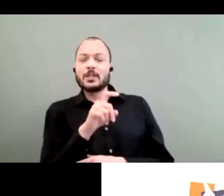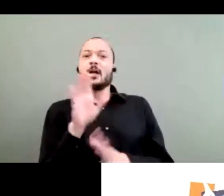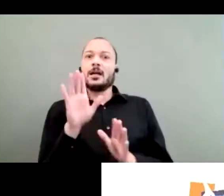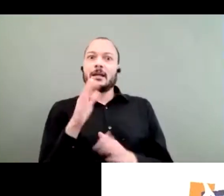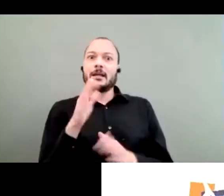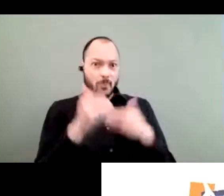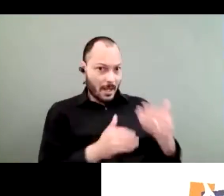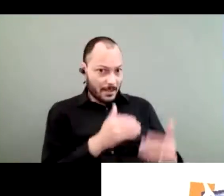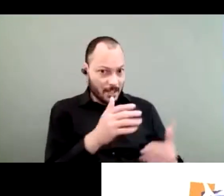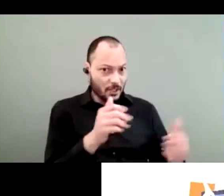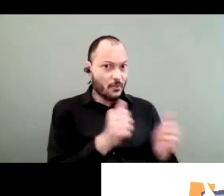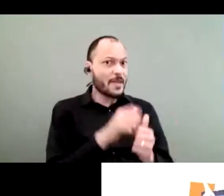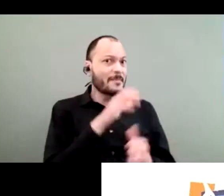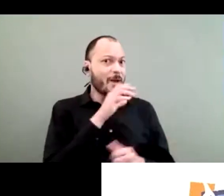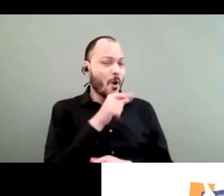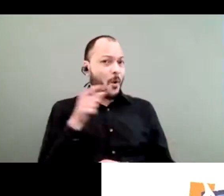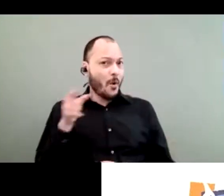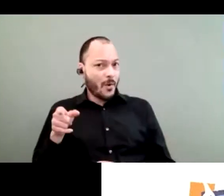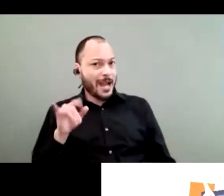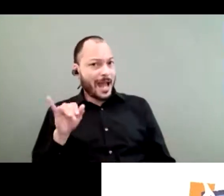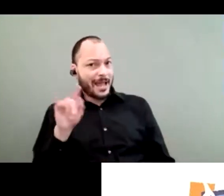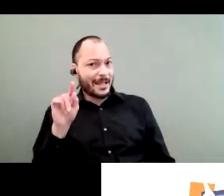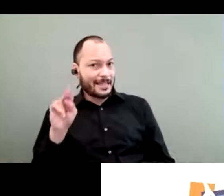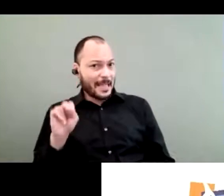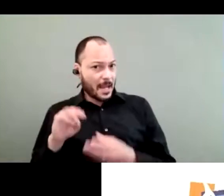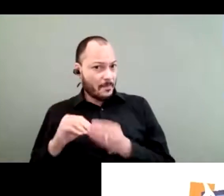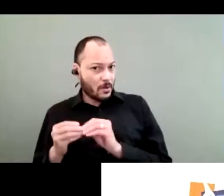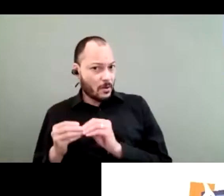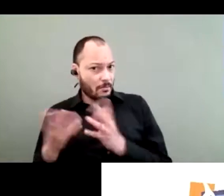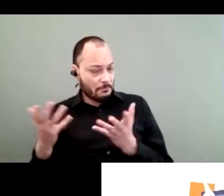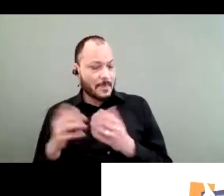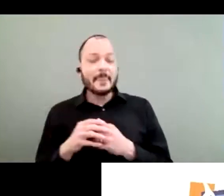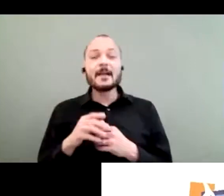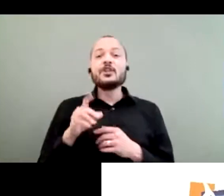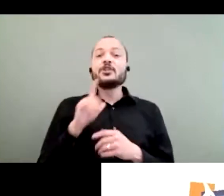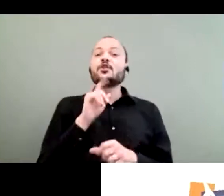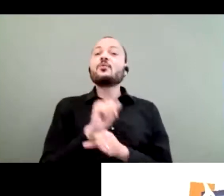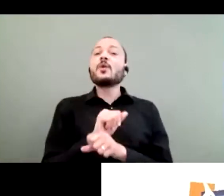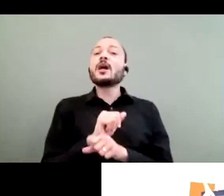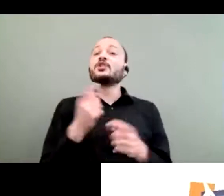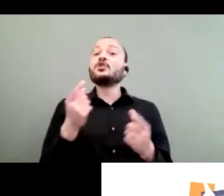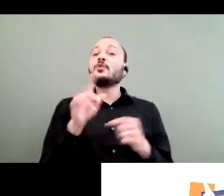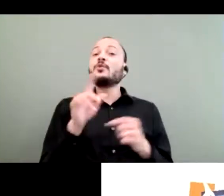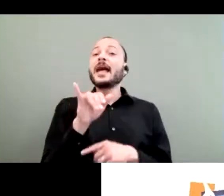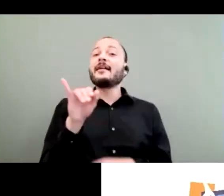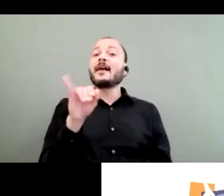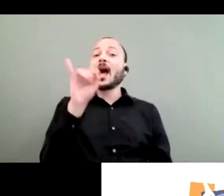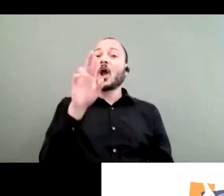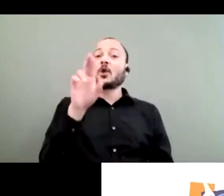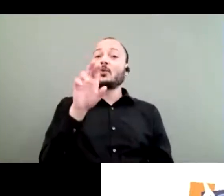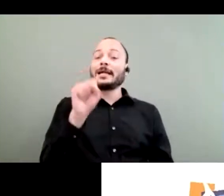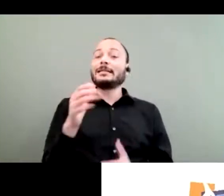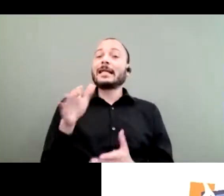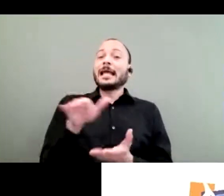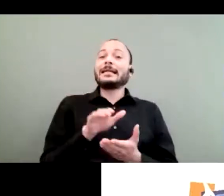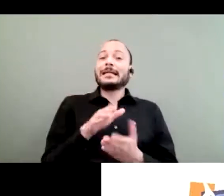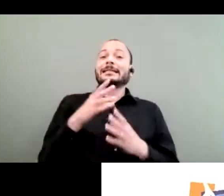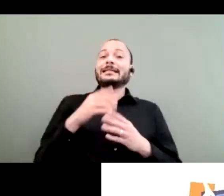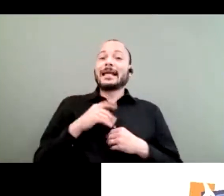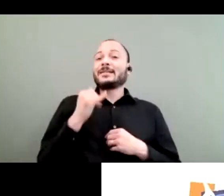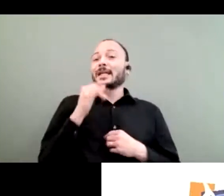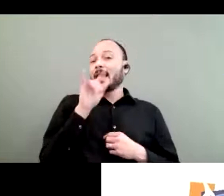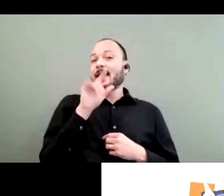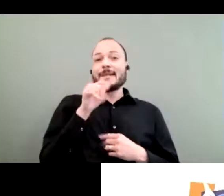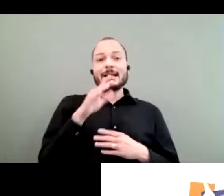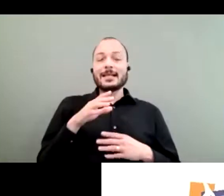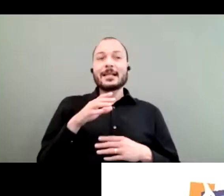with my old ITIN number? So when you actually do that, the IRS takes it and it's like not processed, but they put it